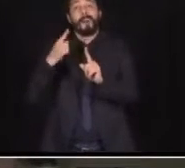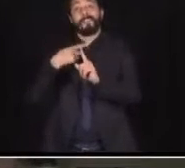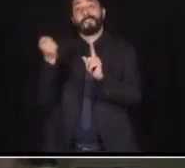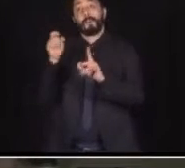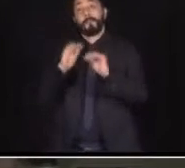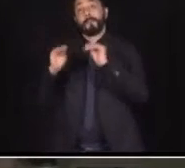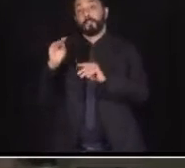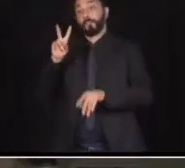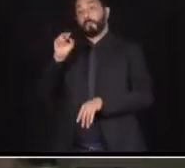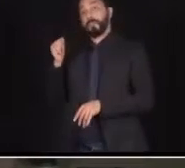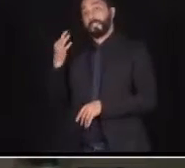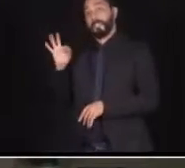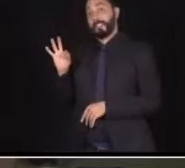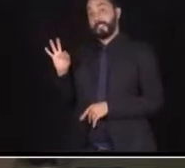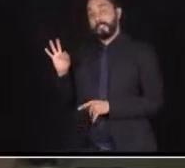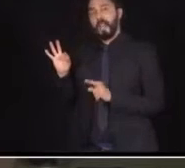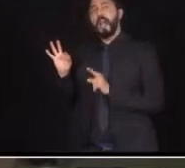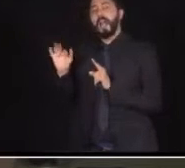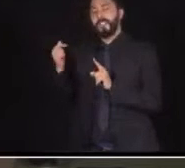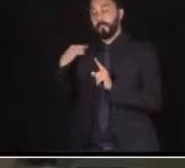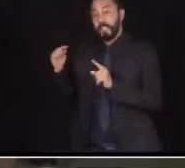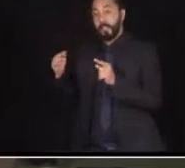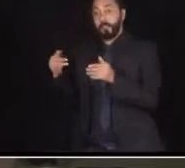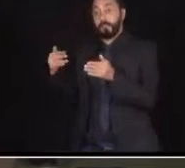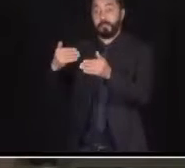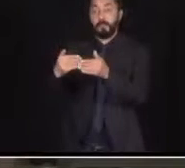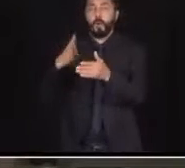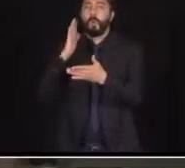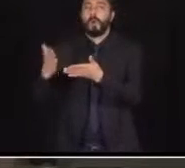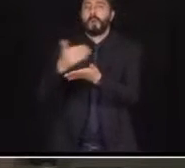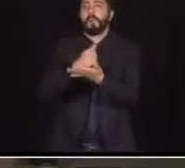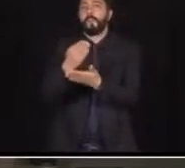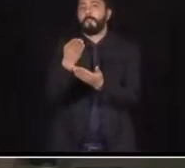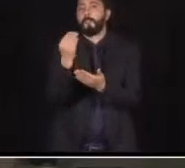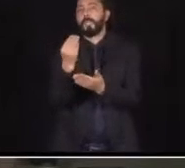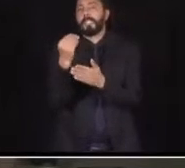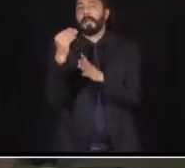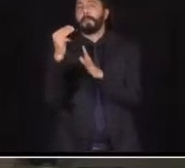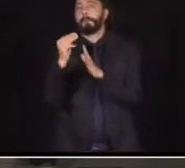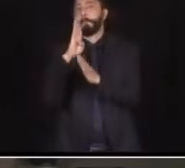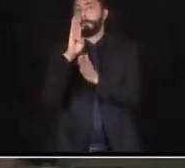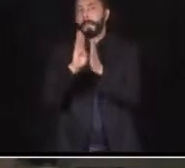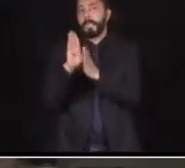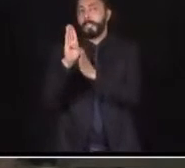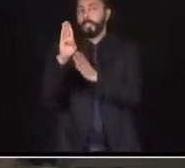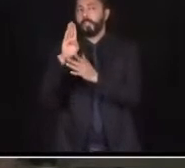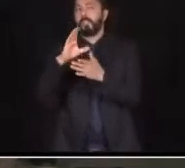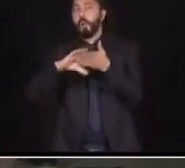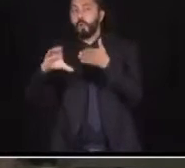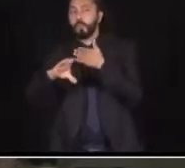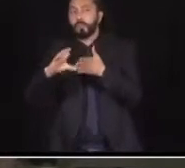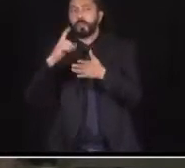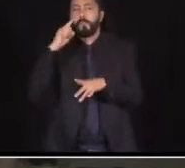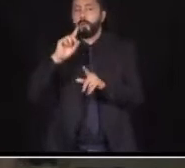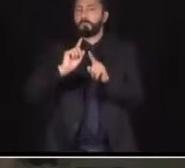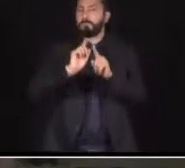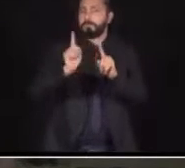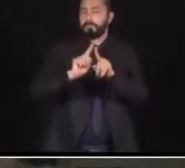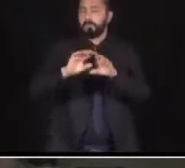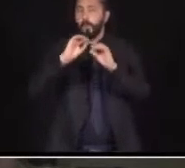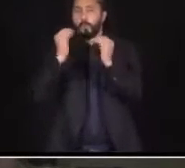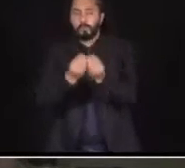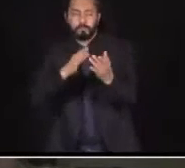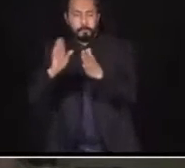about $14 billion in permanent revenue increases or spending cuts or some combination of those two things. First of all,